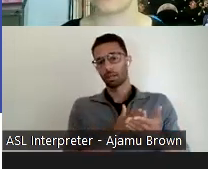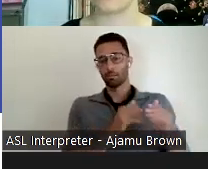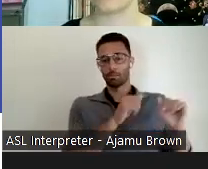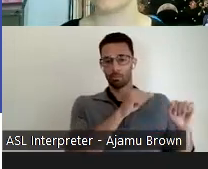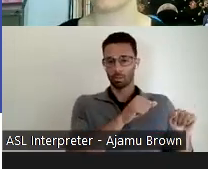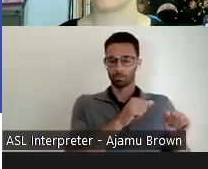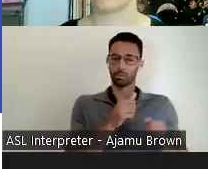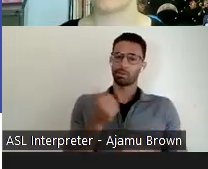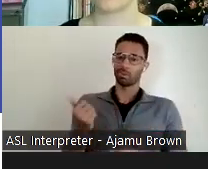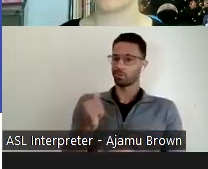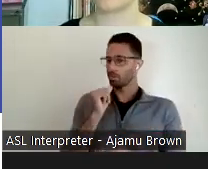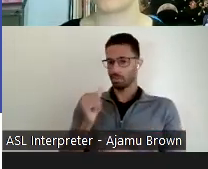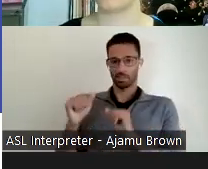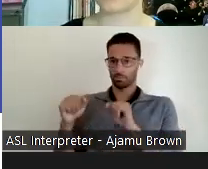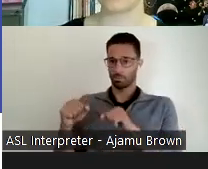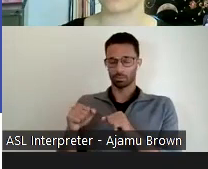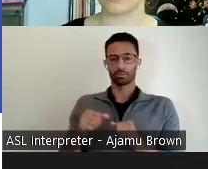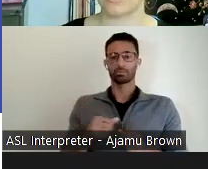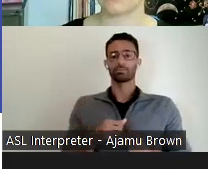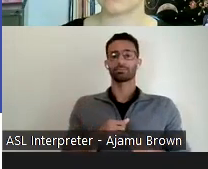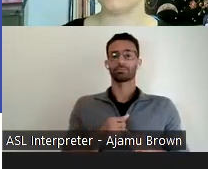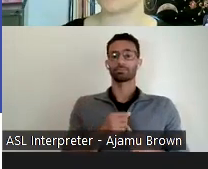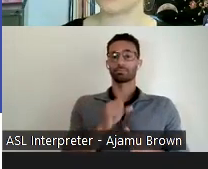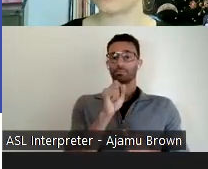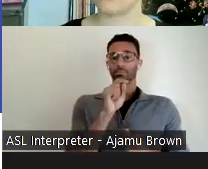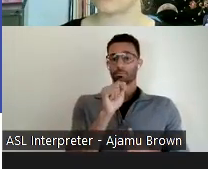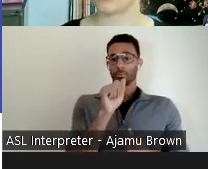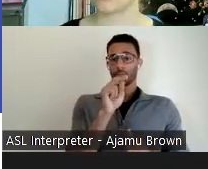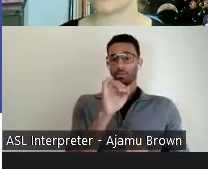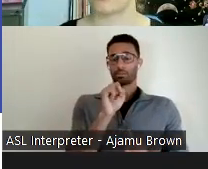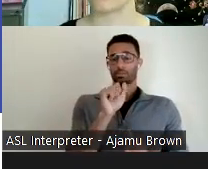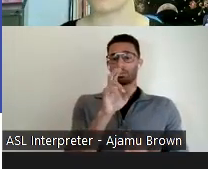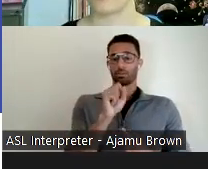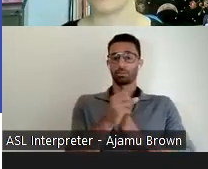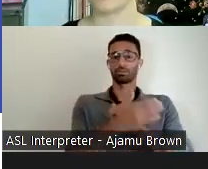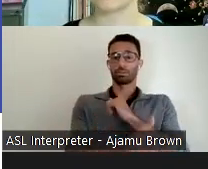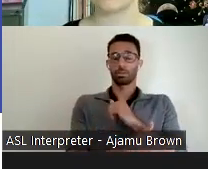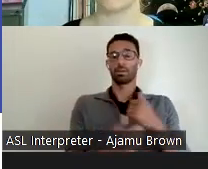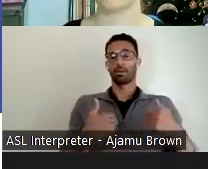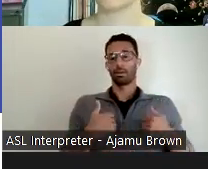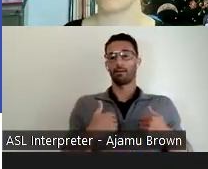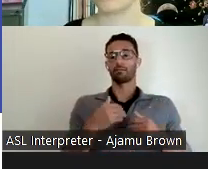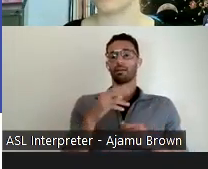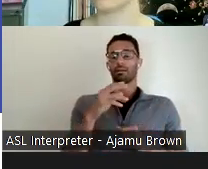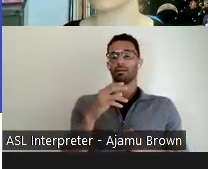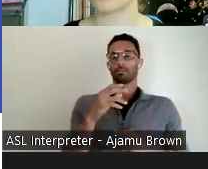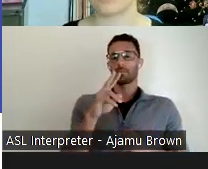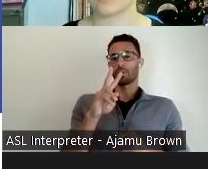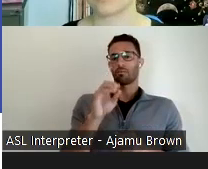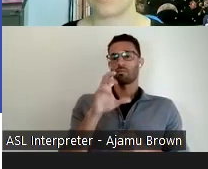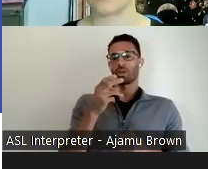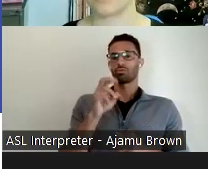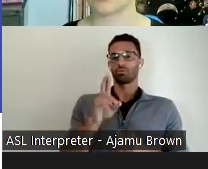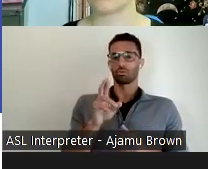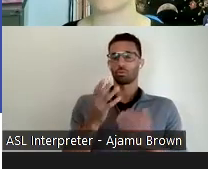Stanislaus County, our housing authority has the in-place housing choice voucher waitlist, which is open and which